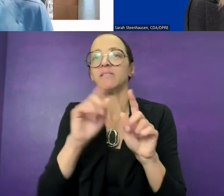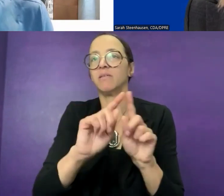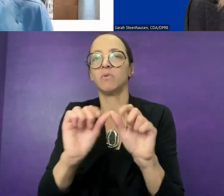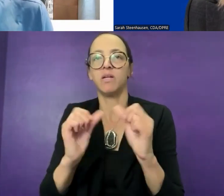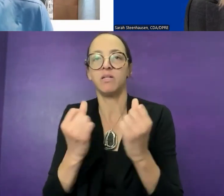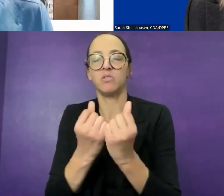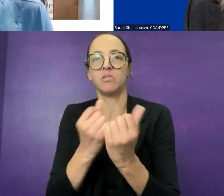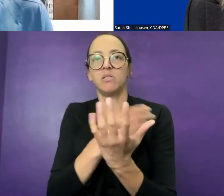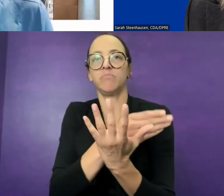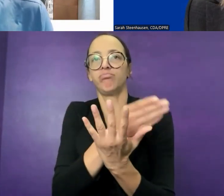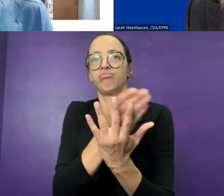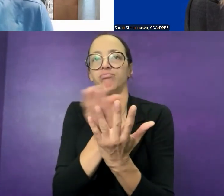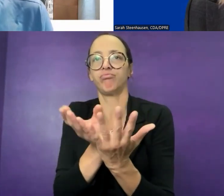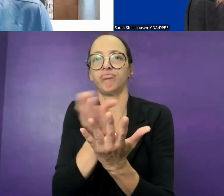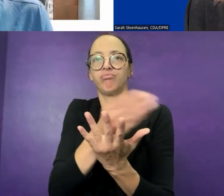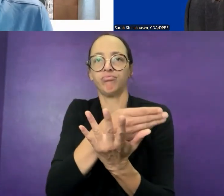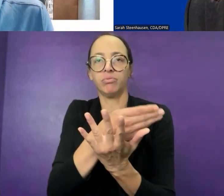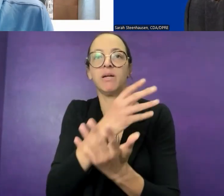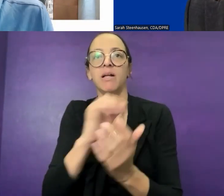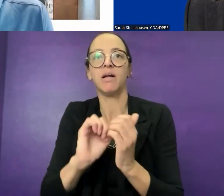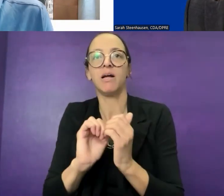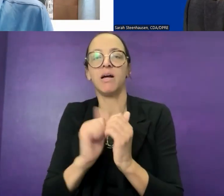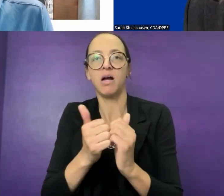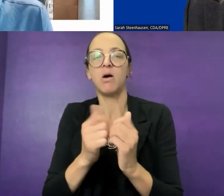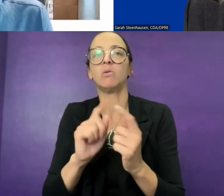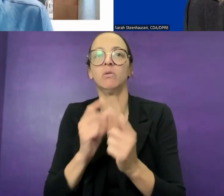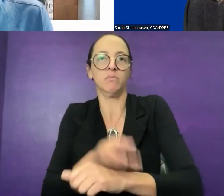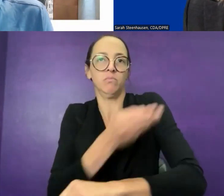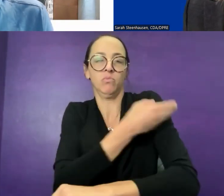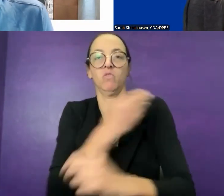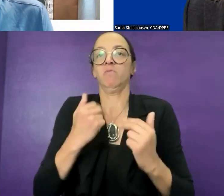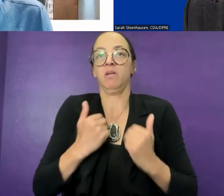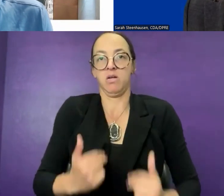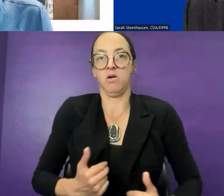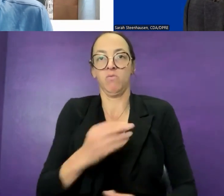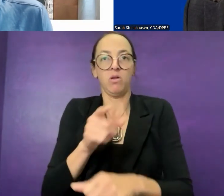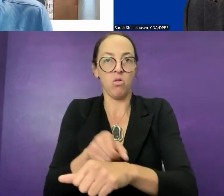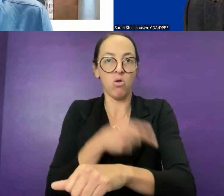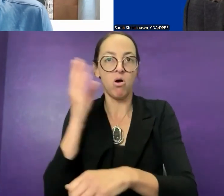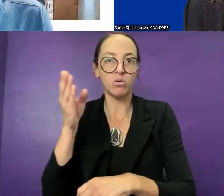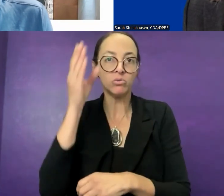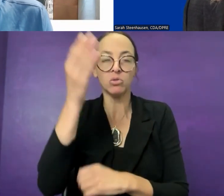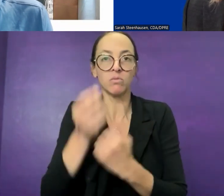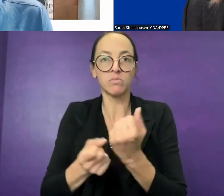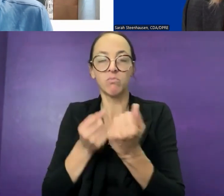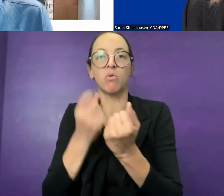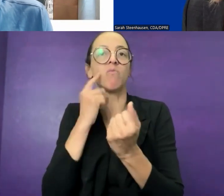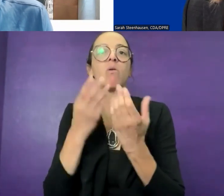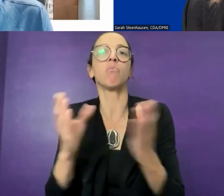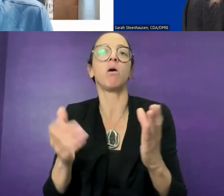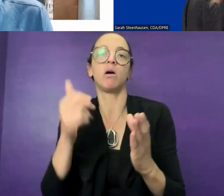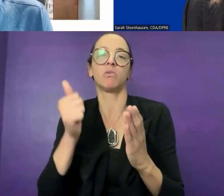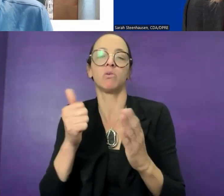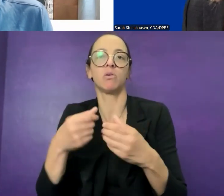across health and long-term services and supports as part of the broader service delivery system. So more to come on